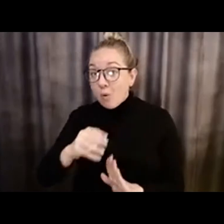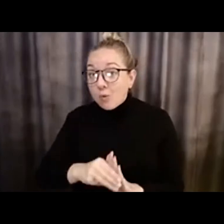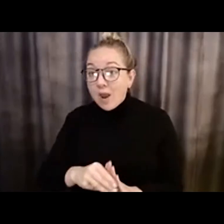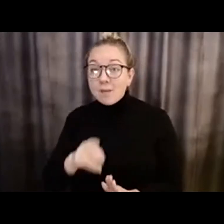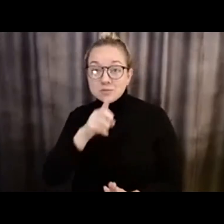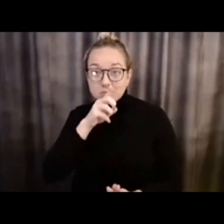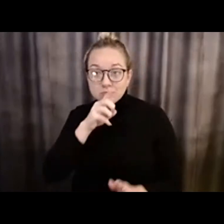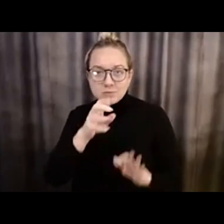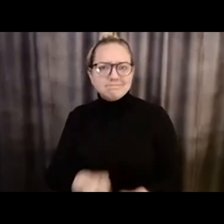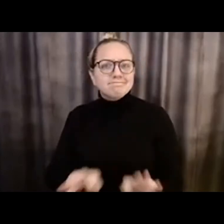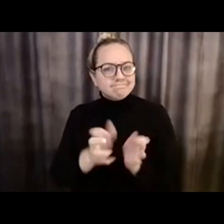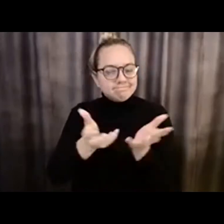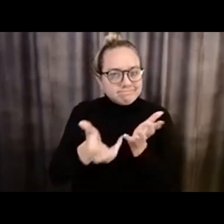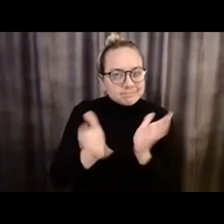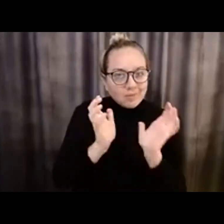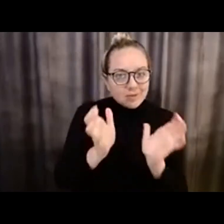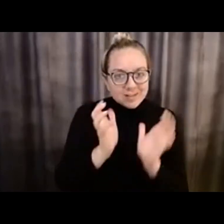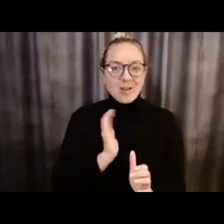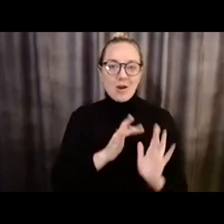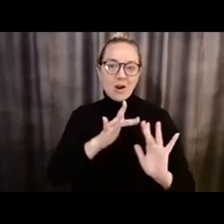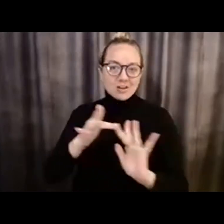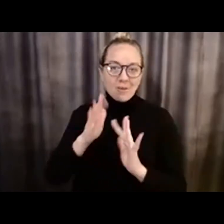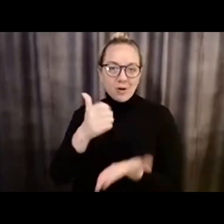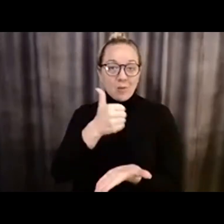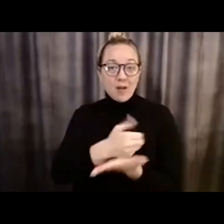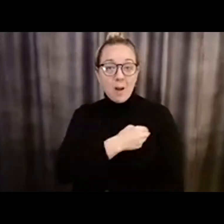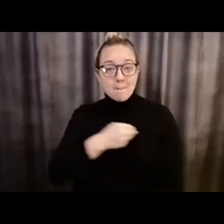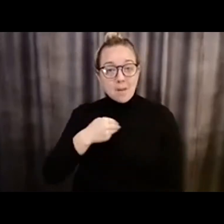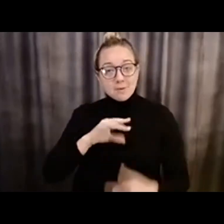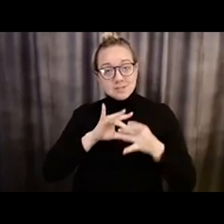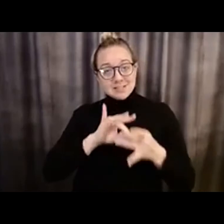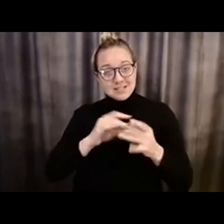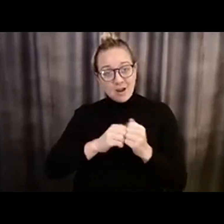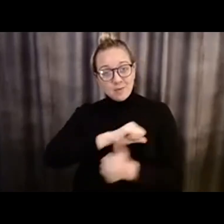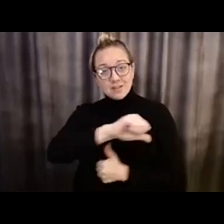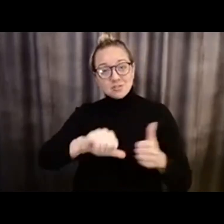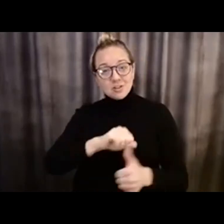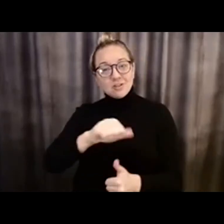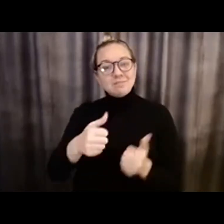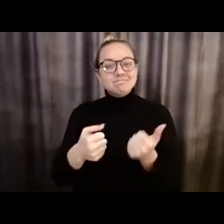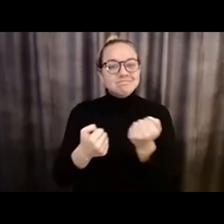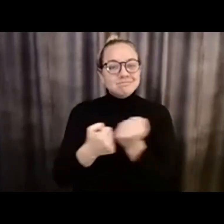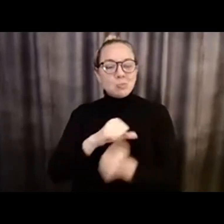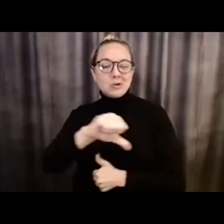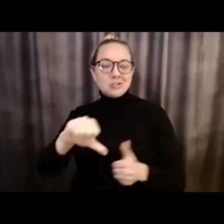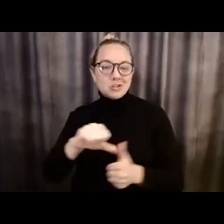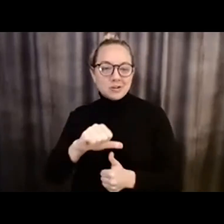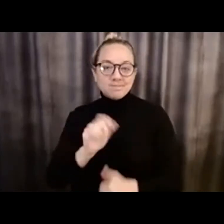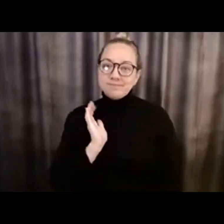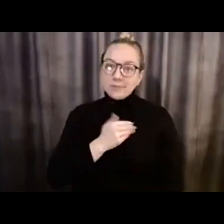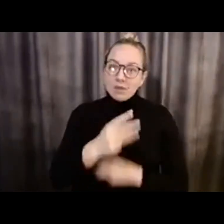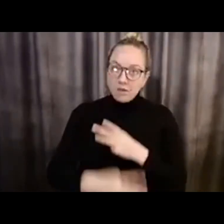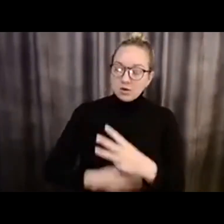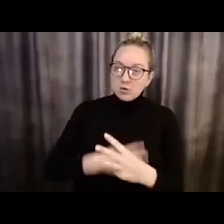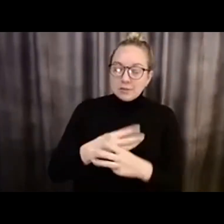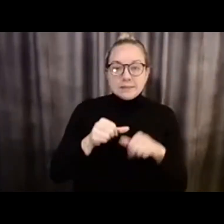the network will help members connect and support one another. As the world continues to navigate